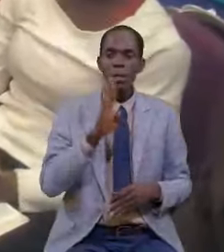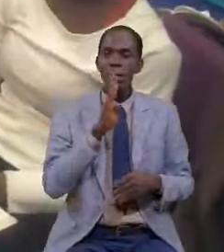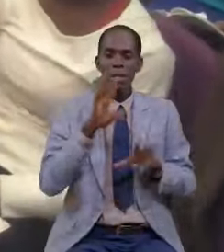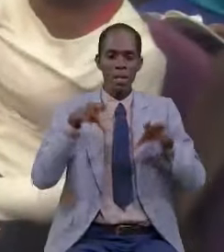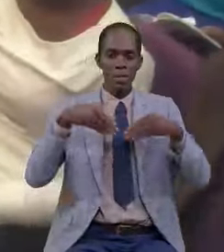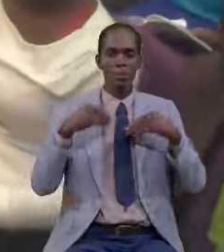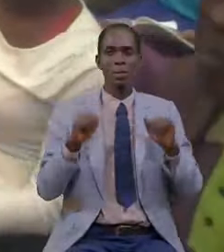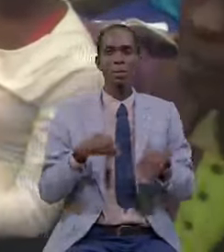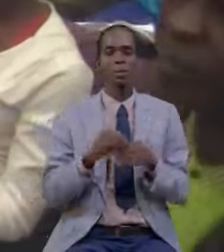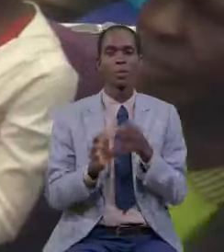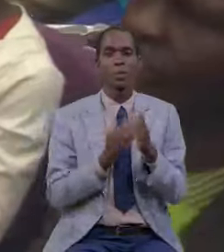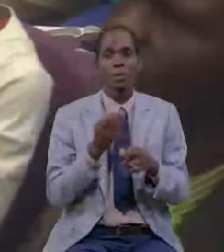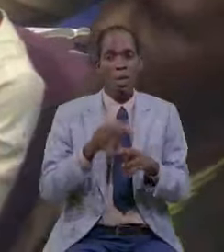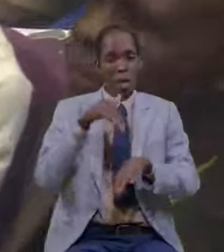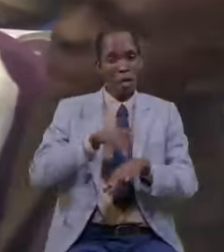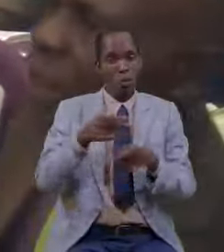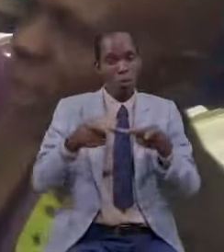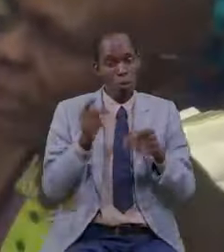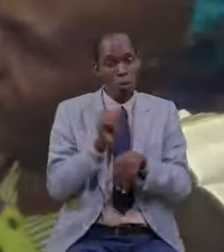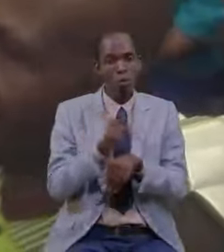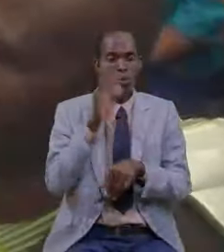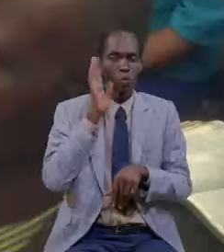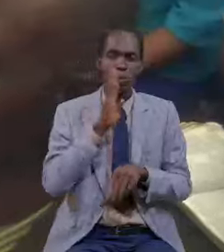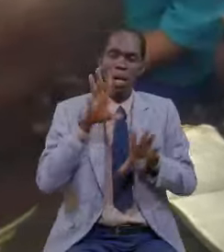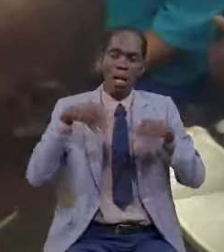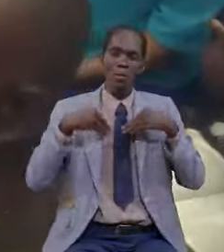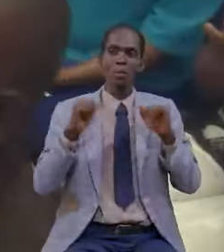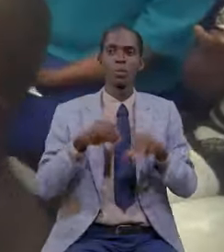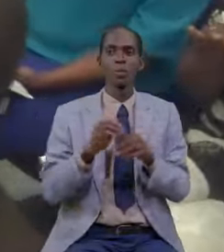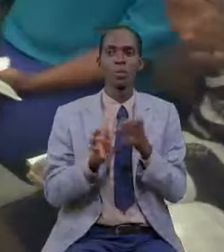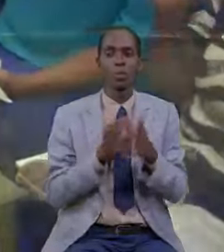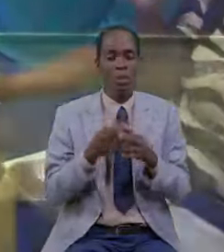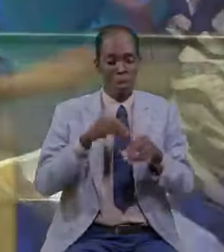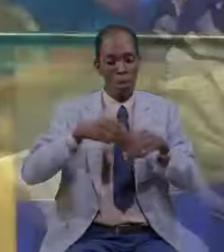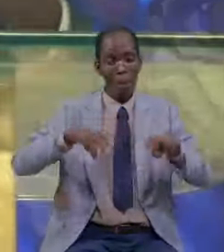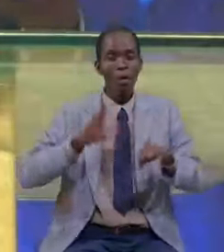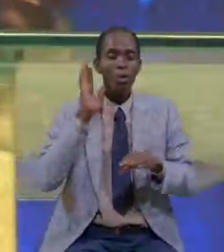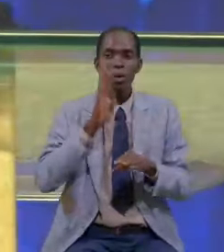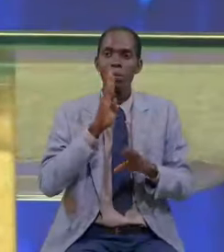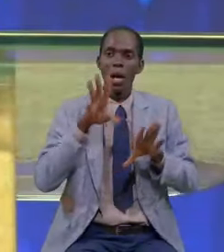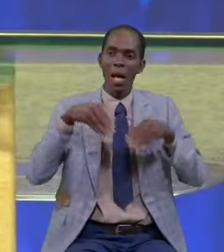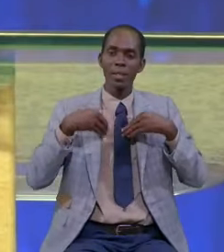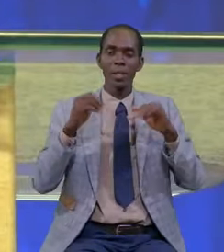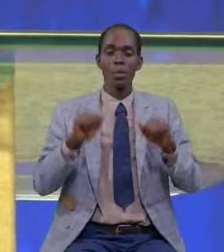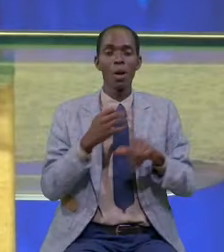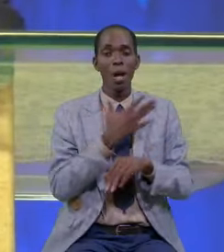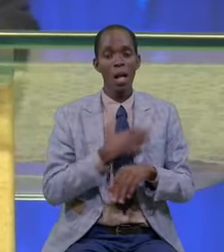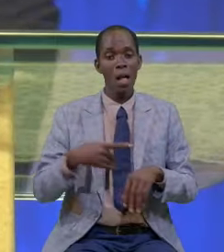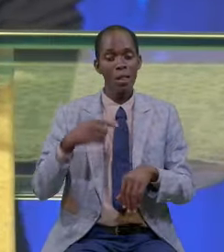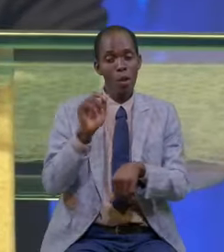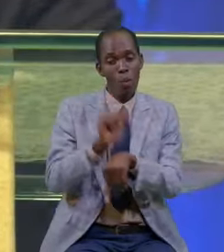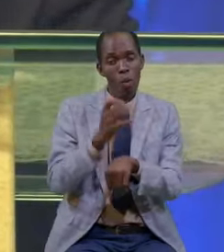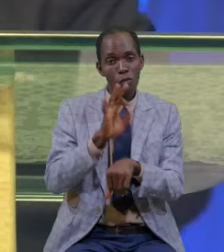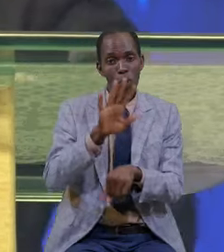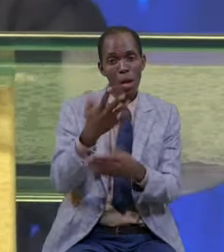In your place of work, you'll be acceptable. In your market, you'll be acceptable. And the work of your hand will move on